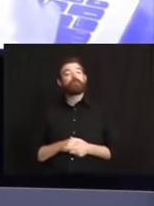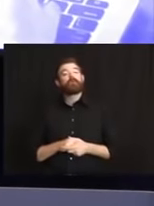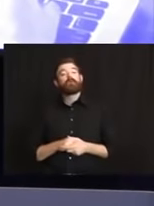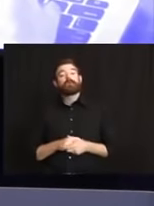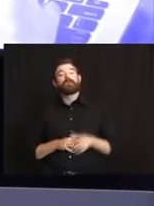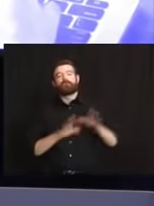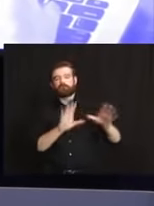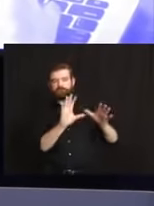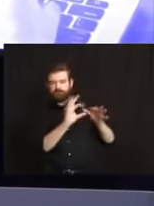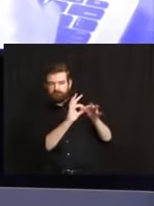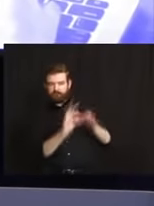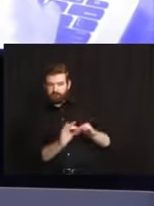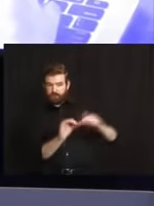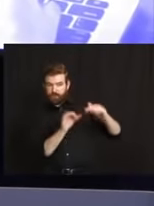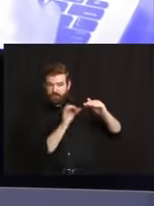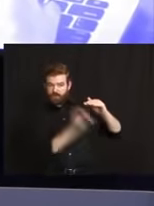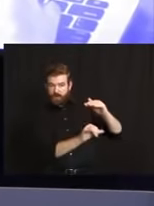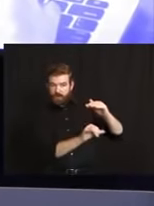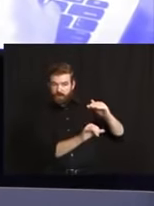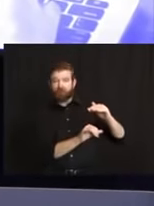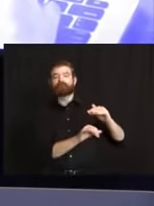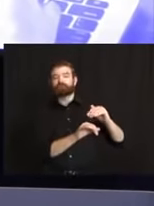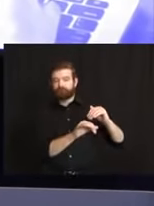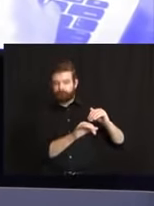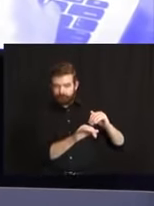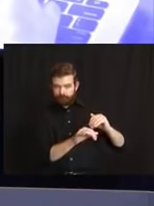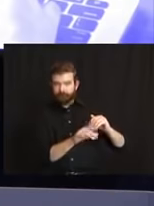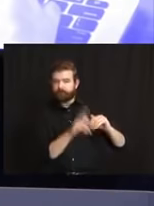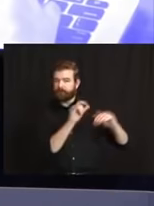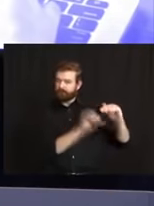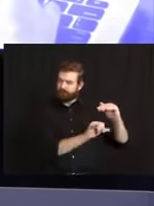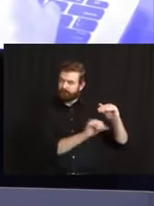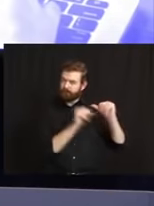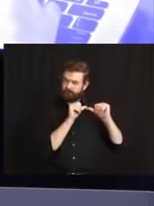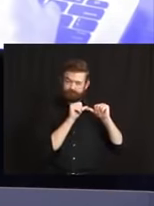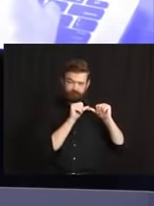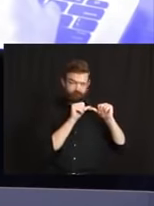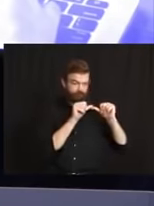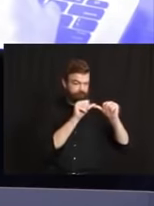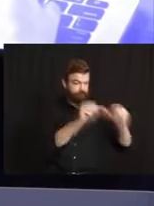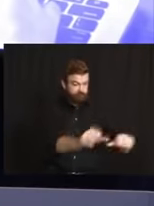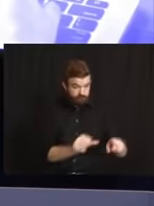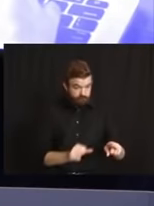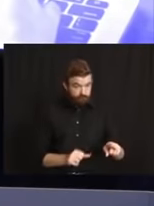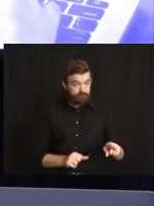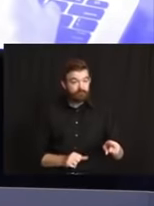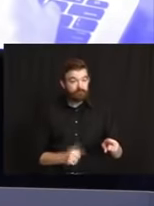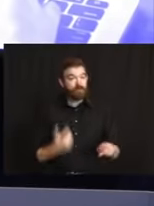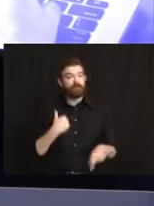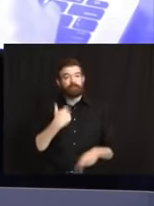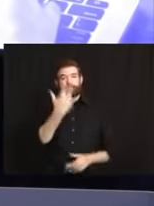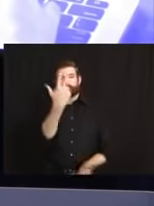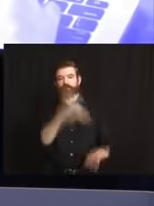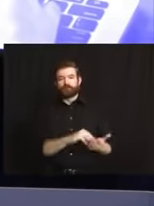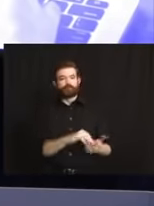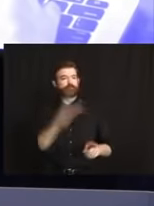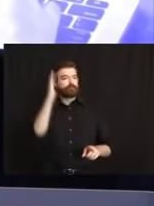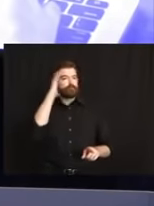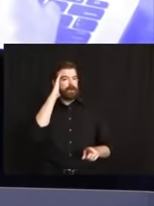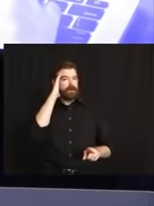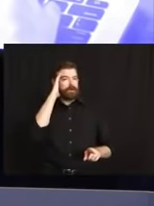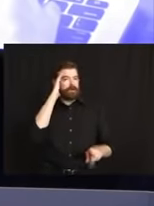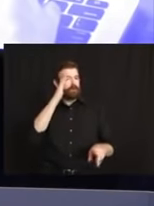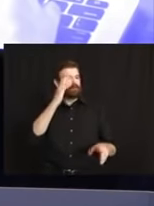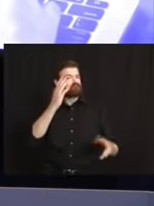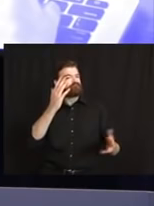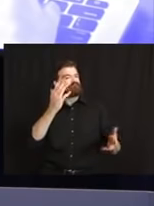we've identified close to 3,000 bed spaces for isolation and quarantine. We've done that along with the